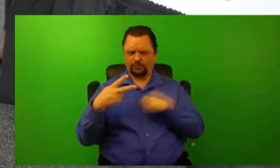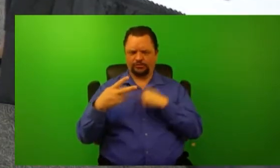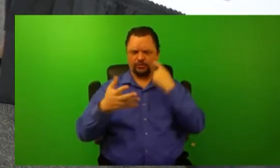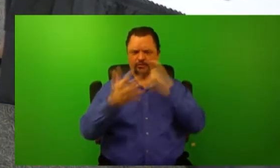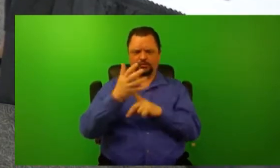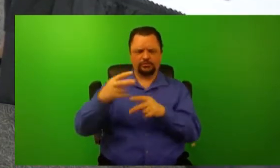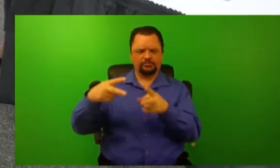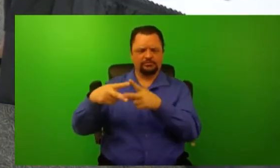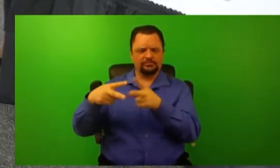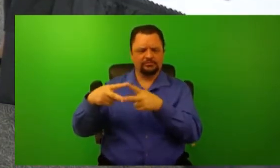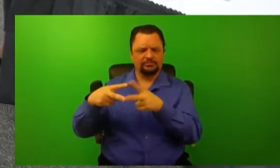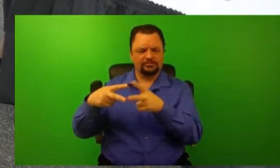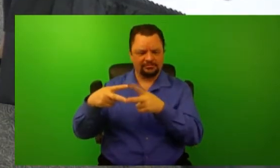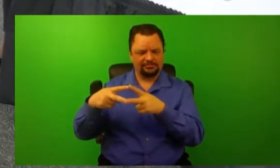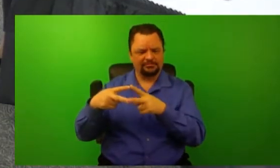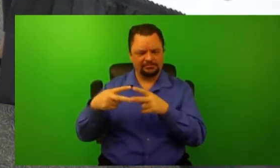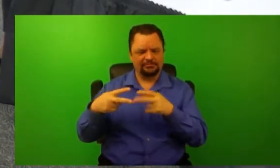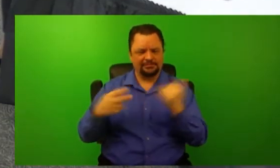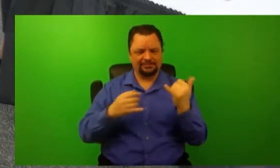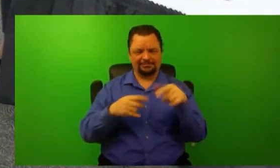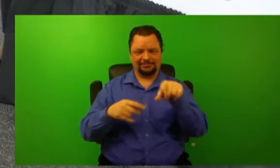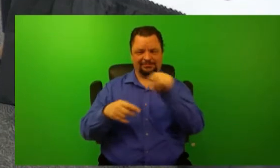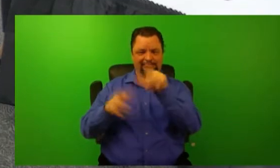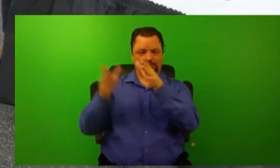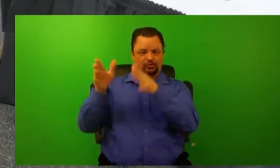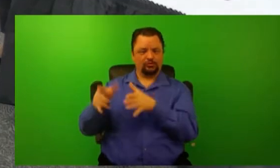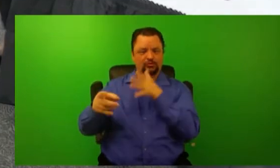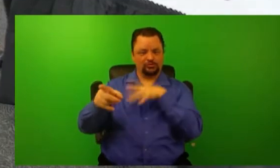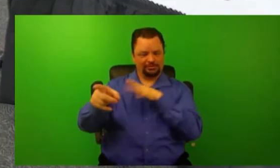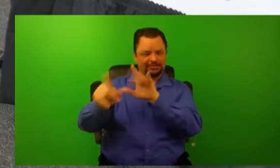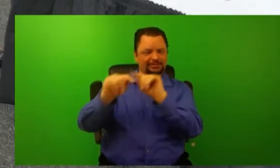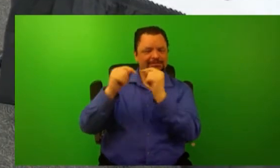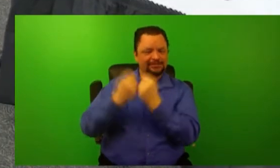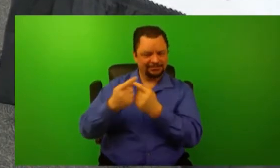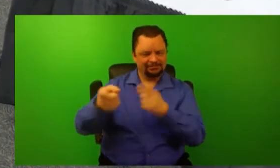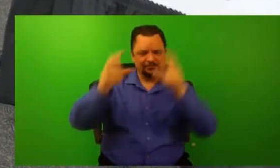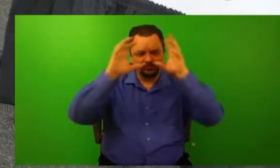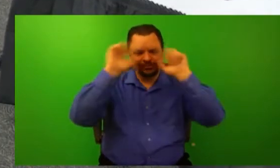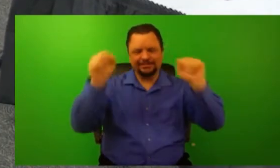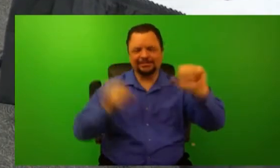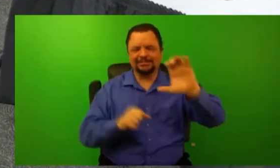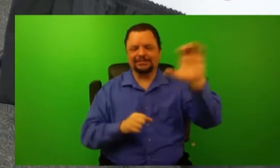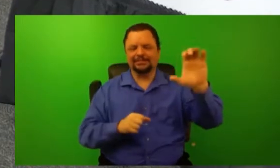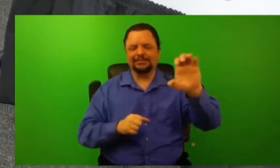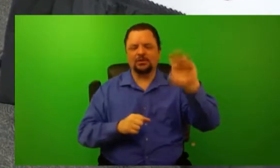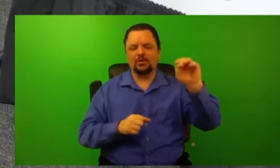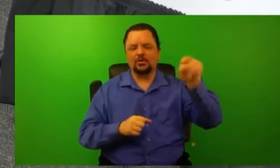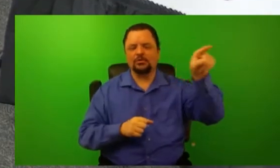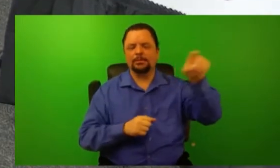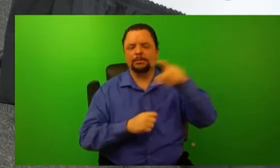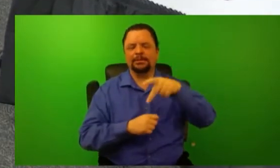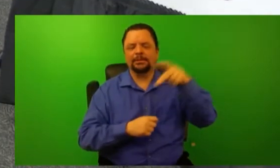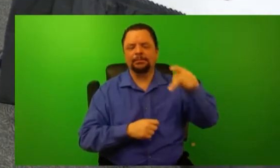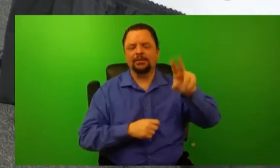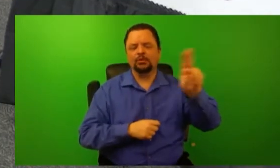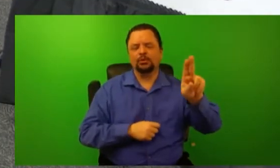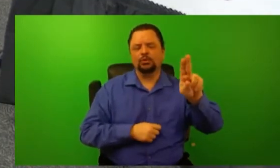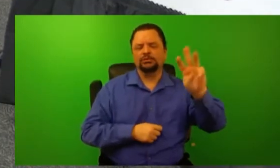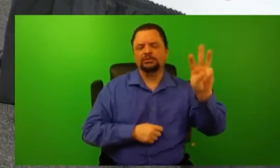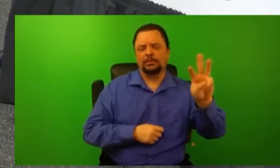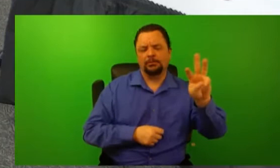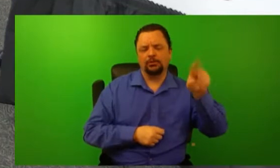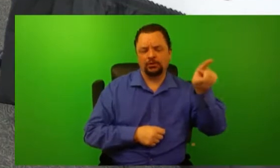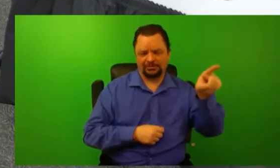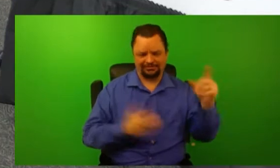morning. Cindy Aubrey is the president and CEO of Pikes Peak United Way, and she's here today with members of her